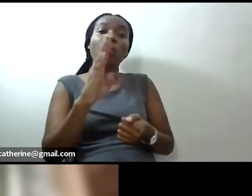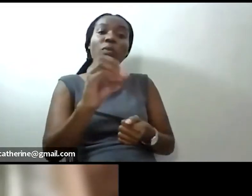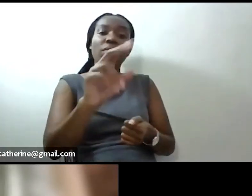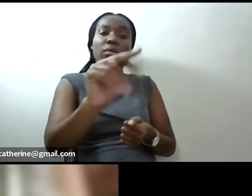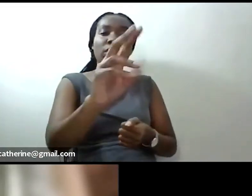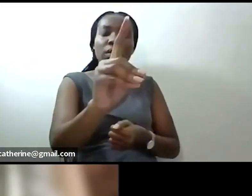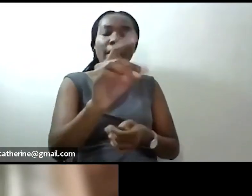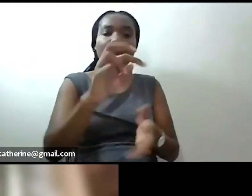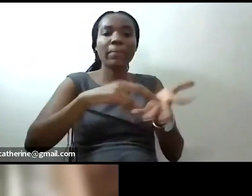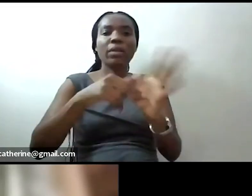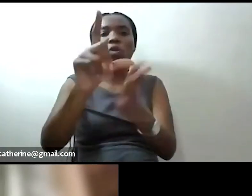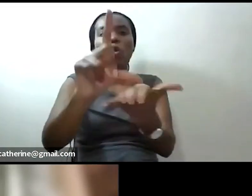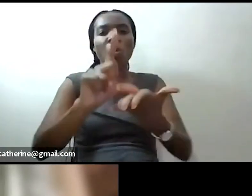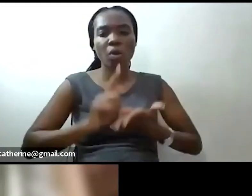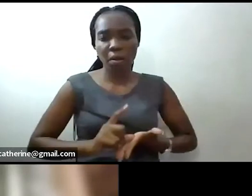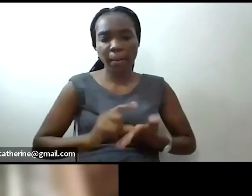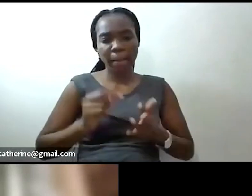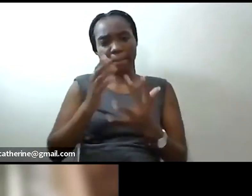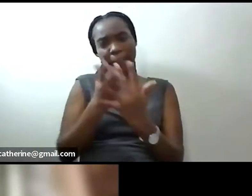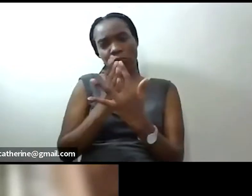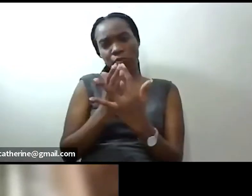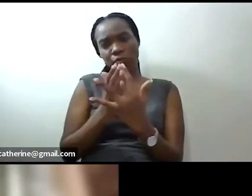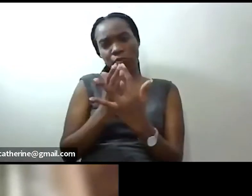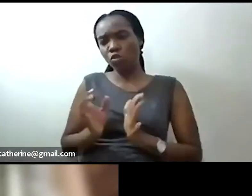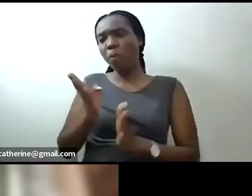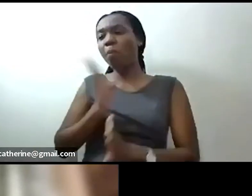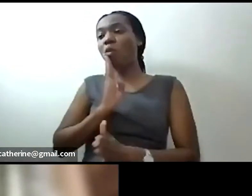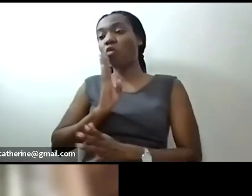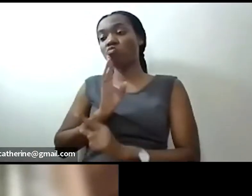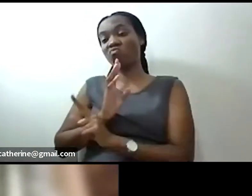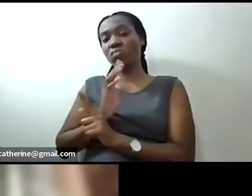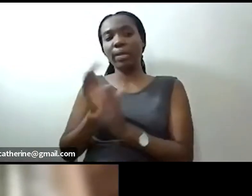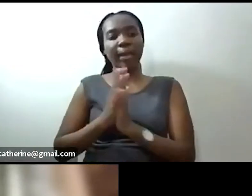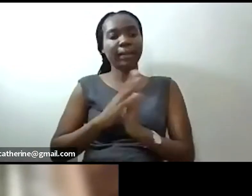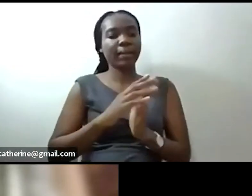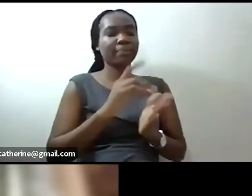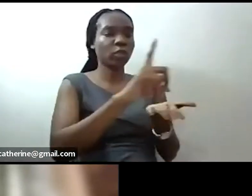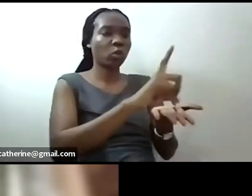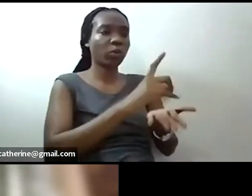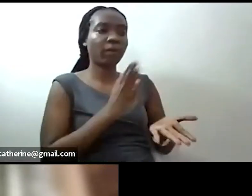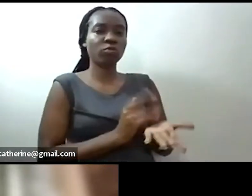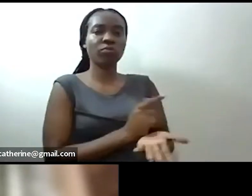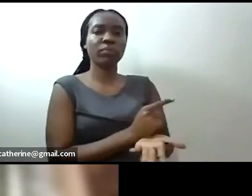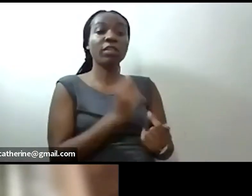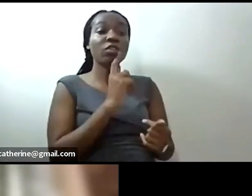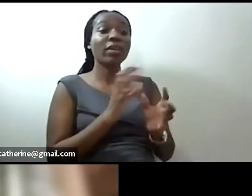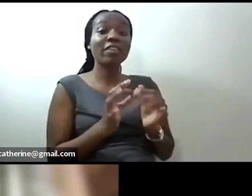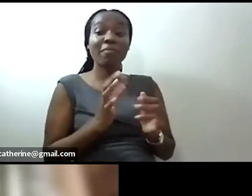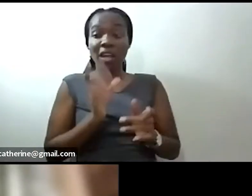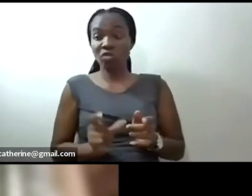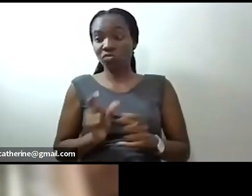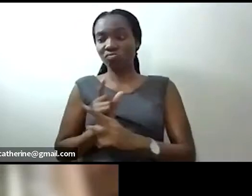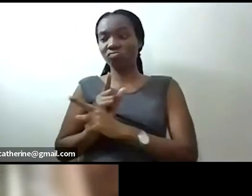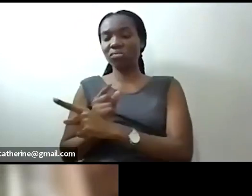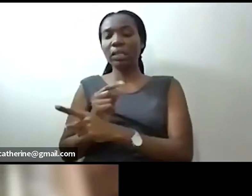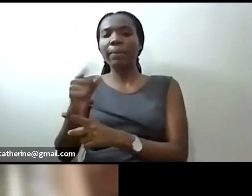lender. The borrower promises to pay the lender agreed interest at some date in the